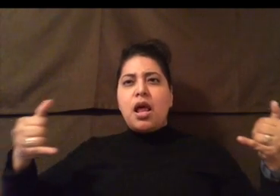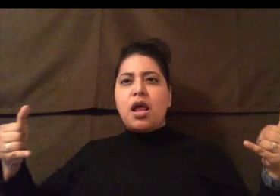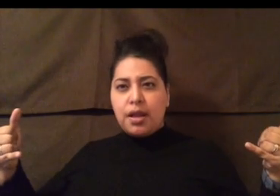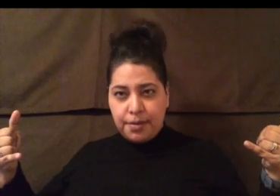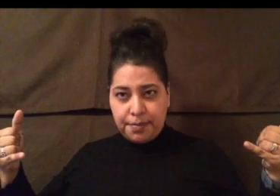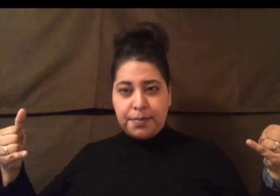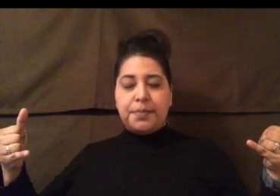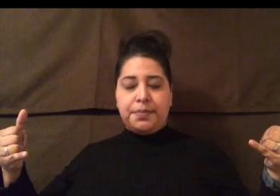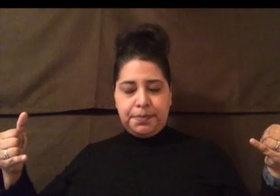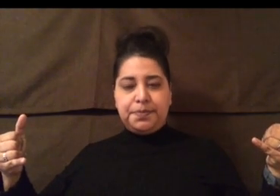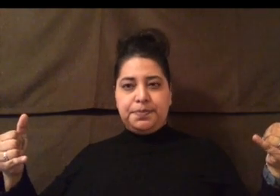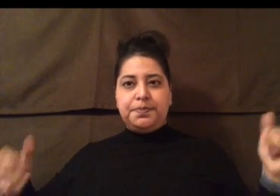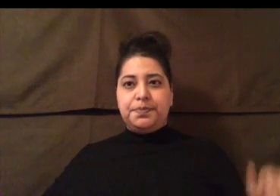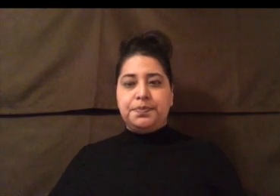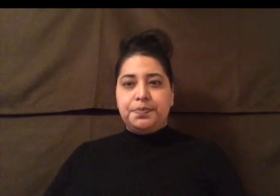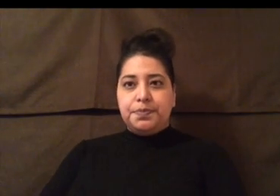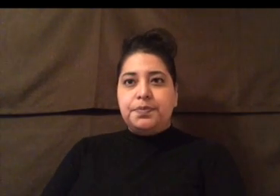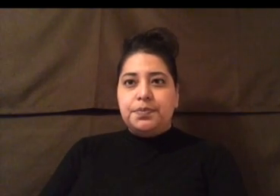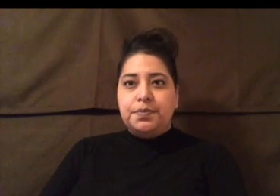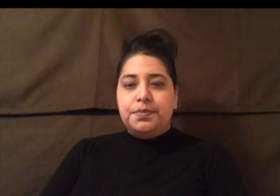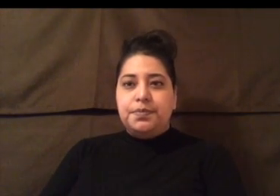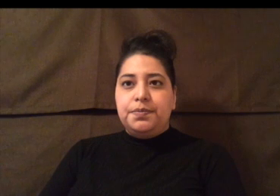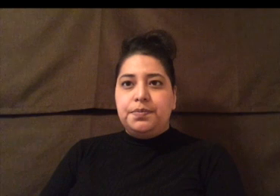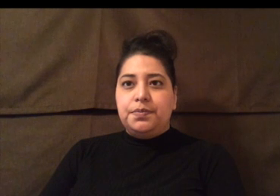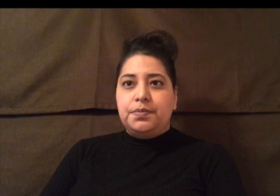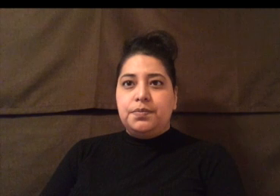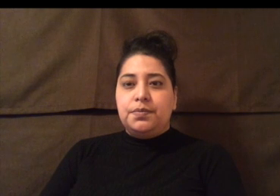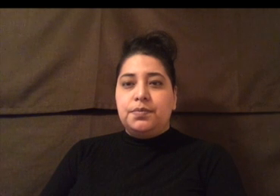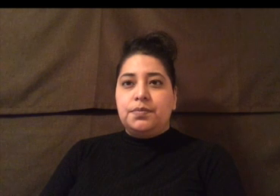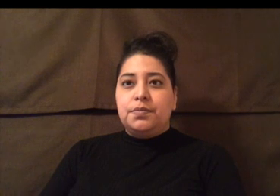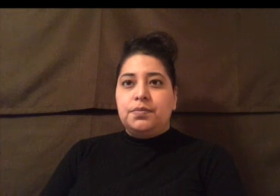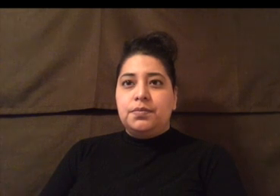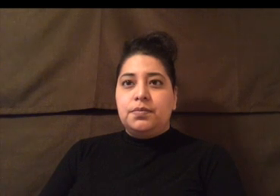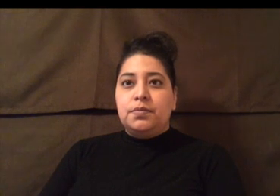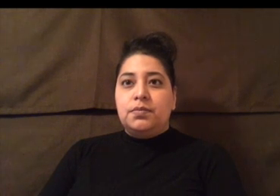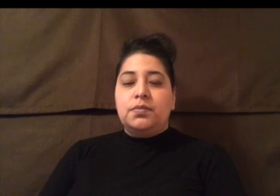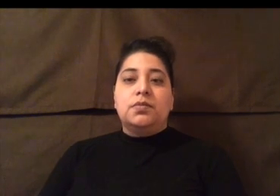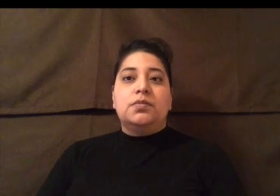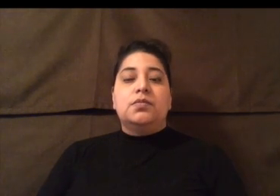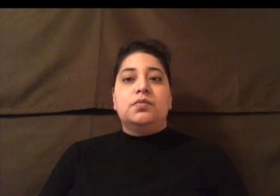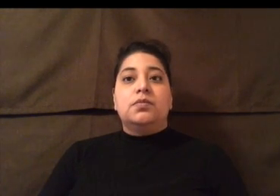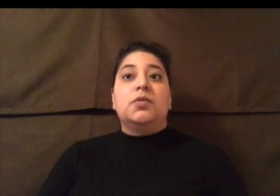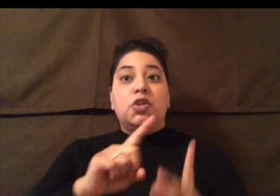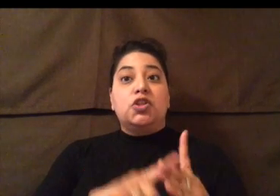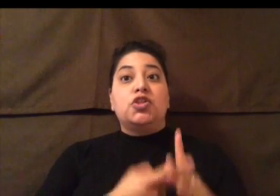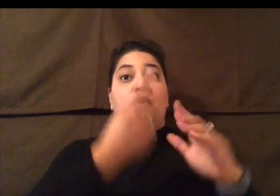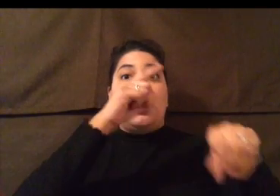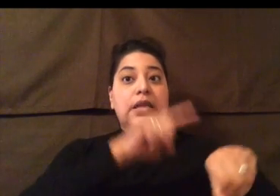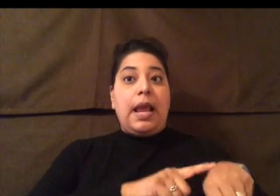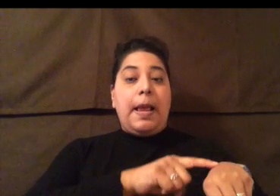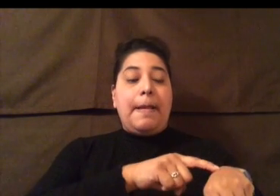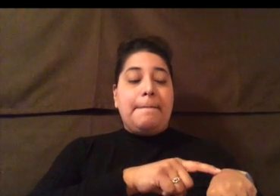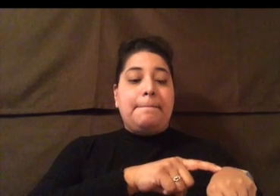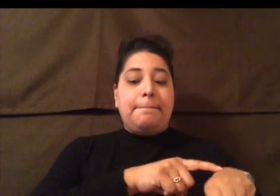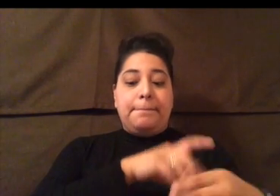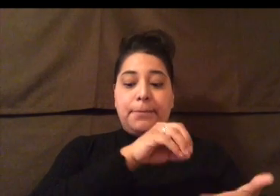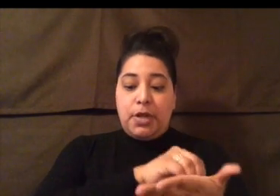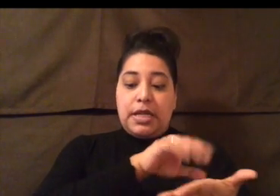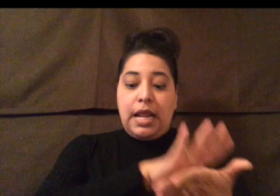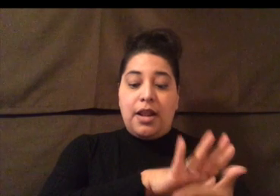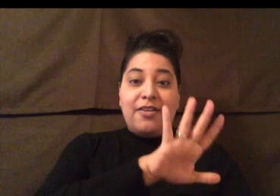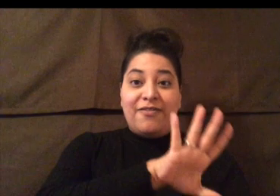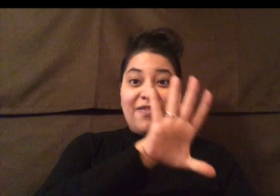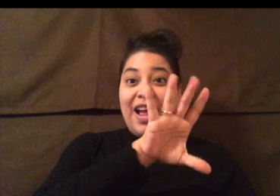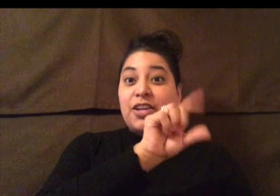of 7:05 p.m. Okay, so let's continue using that great strategy of using